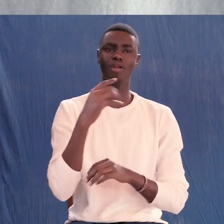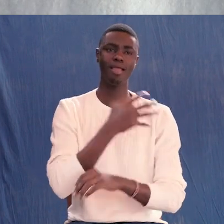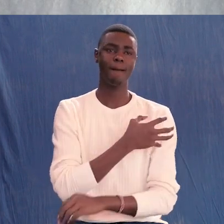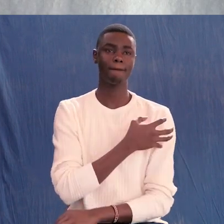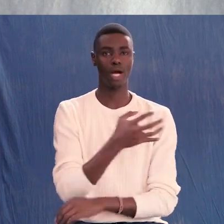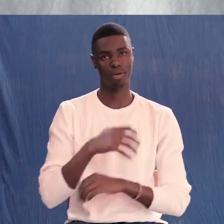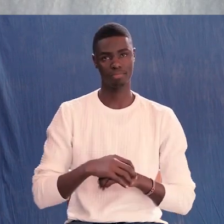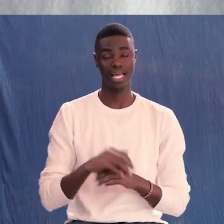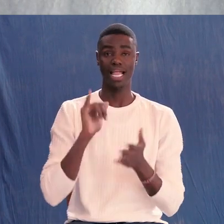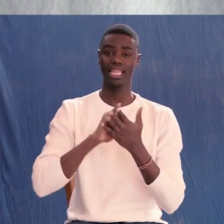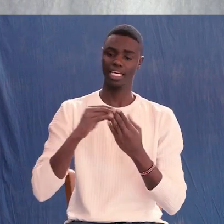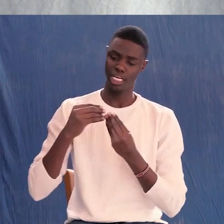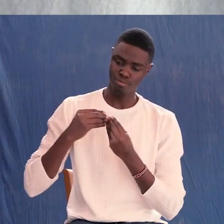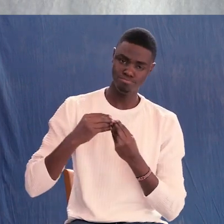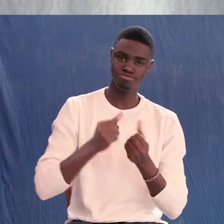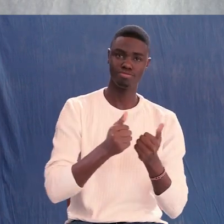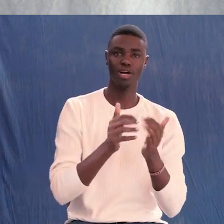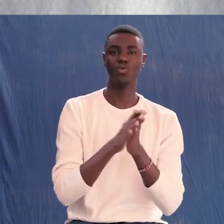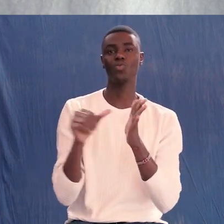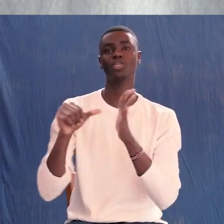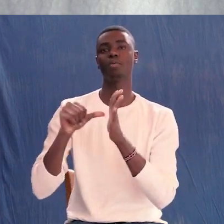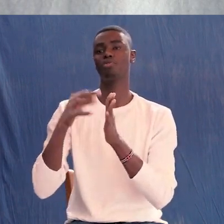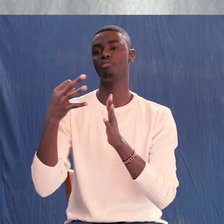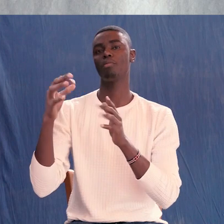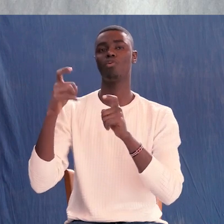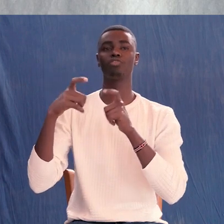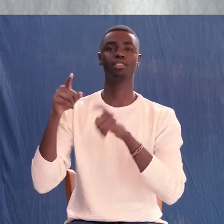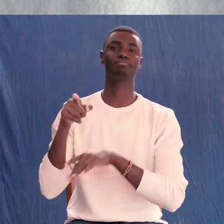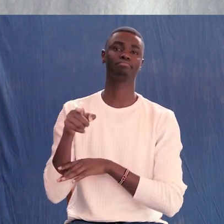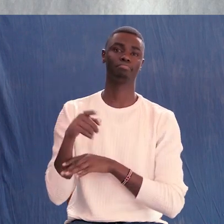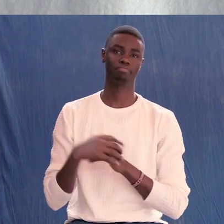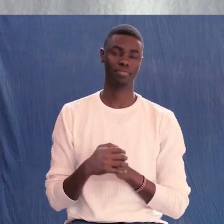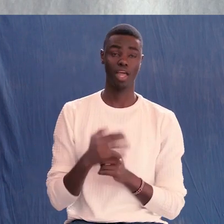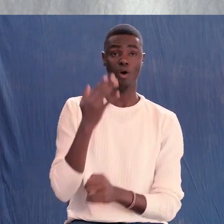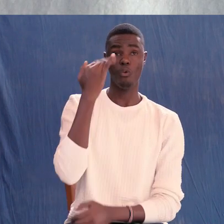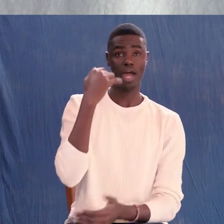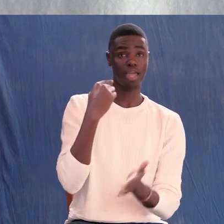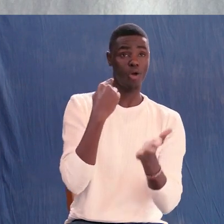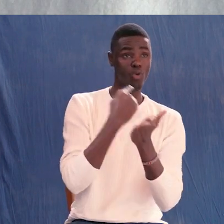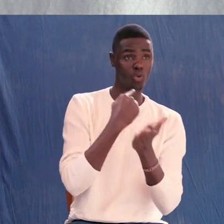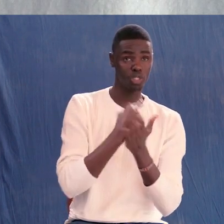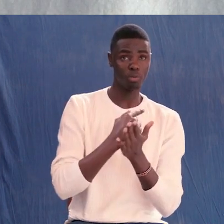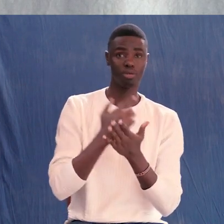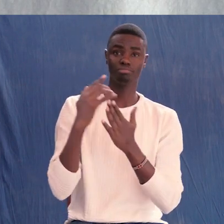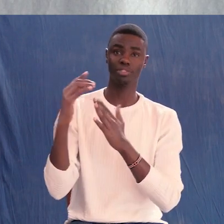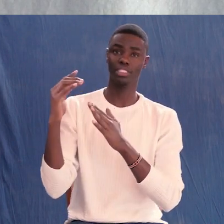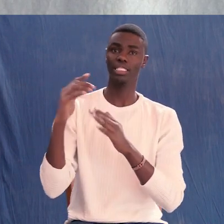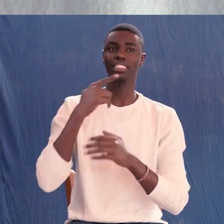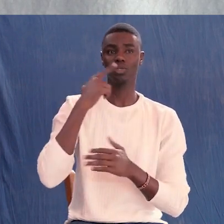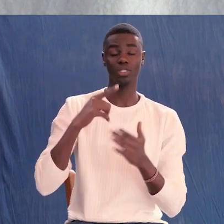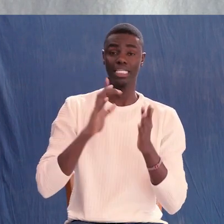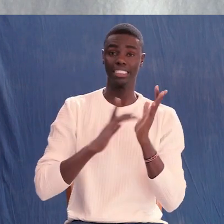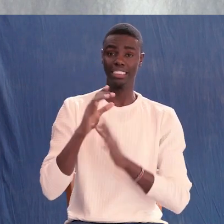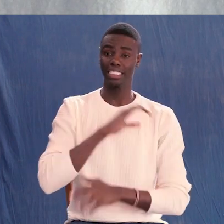that can deal with the problem of sin. Because the gospel proclaims that Jesus Christ